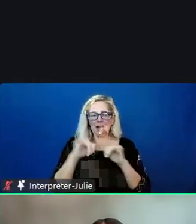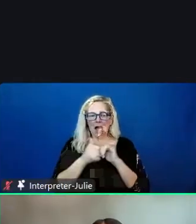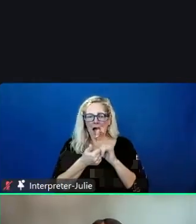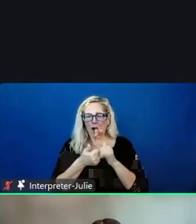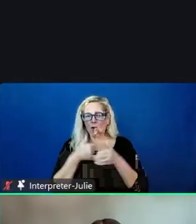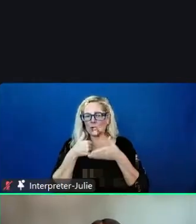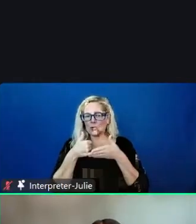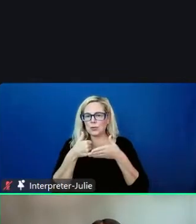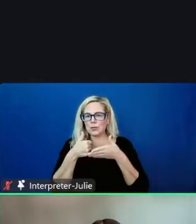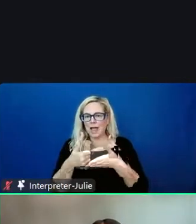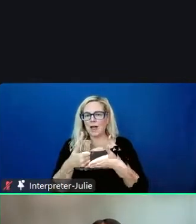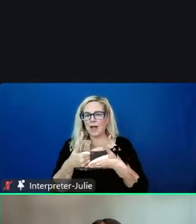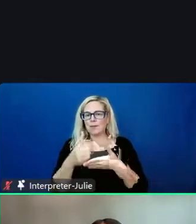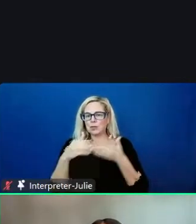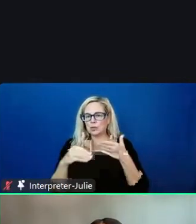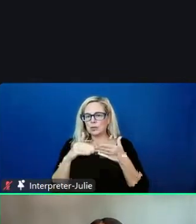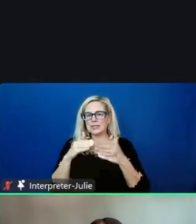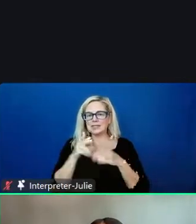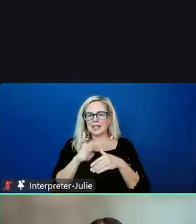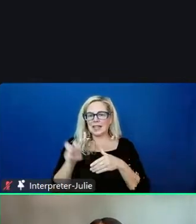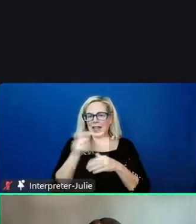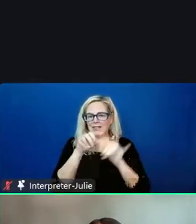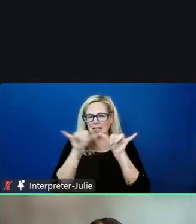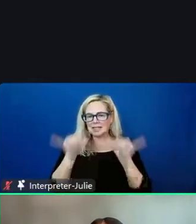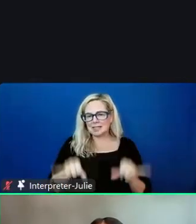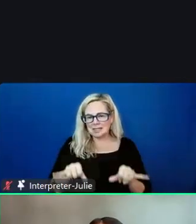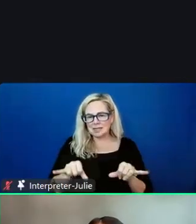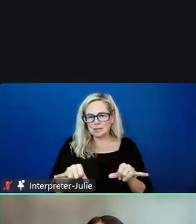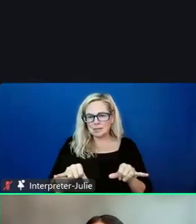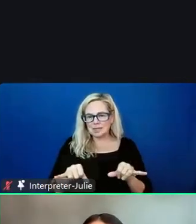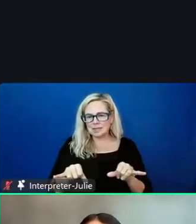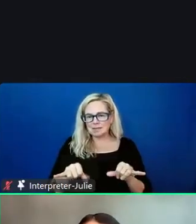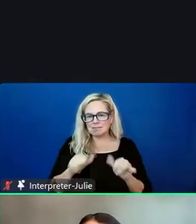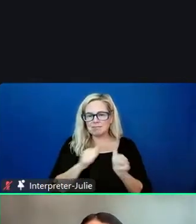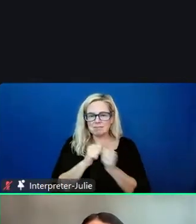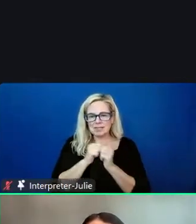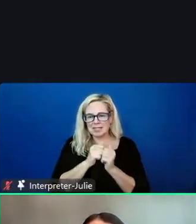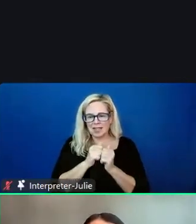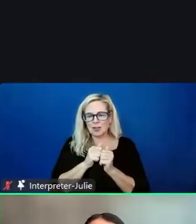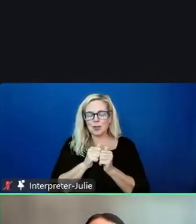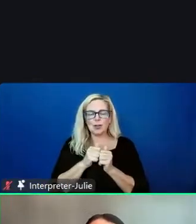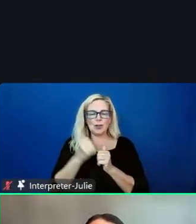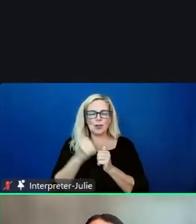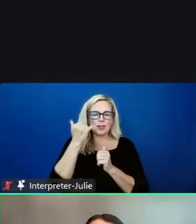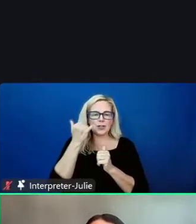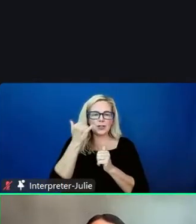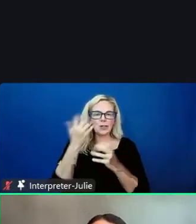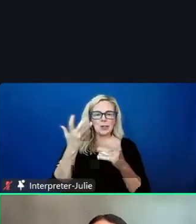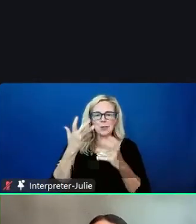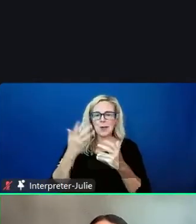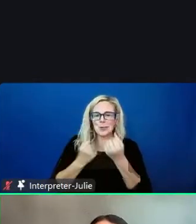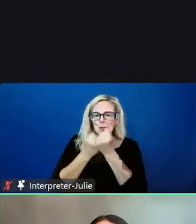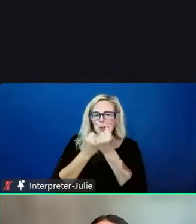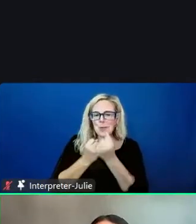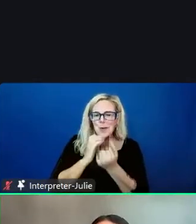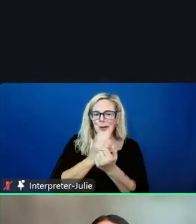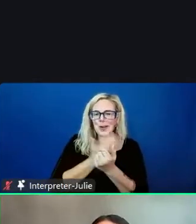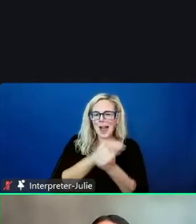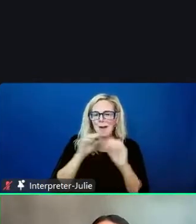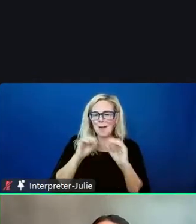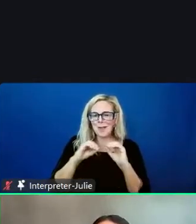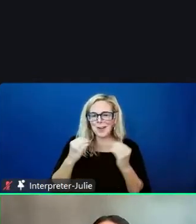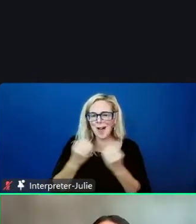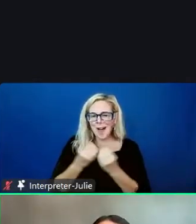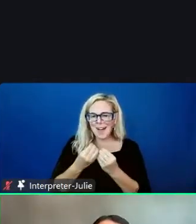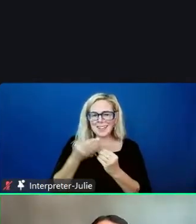alone. I also have here, we have MSDCI National Merch if you want to support the cause. We have a QR code up there, and then we